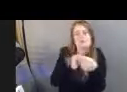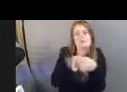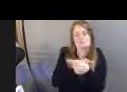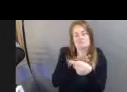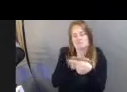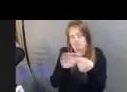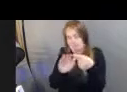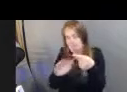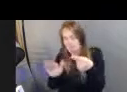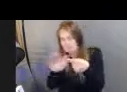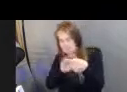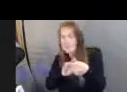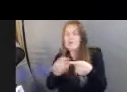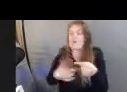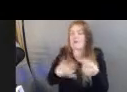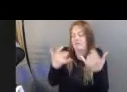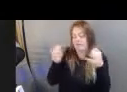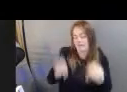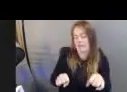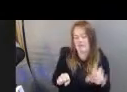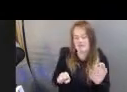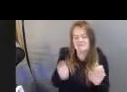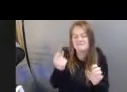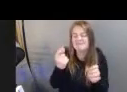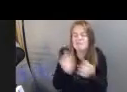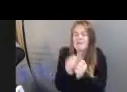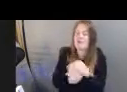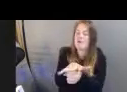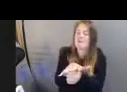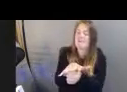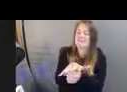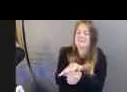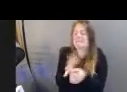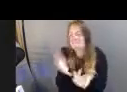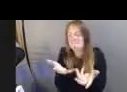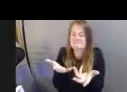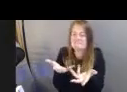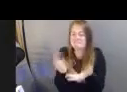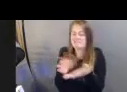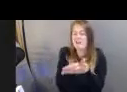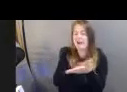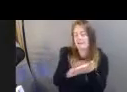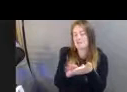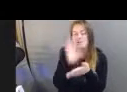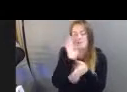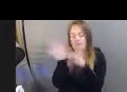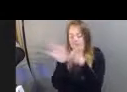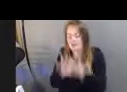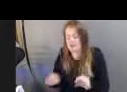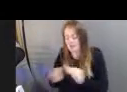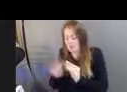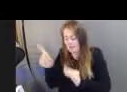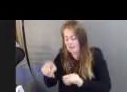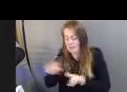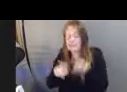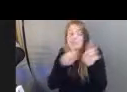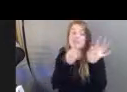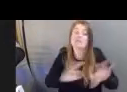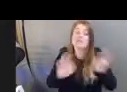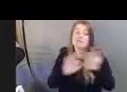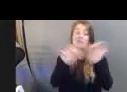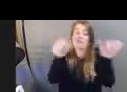and feel those things. Now, of course, with COVID, I'm going to get into hygiene a little bit later. Of course, it's important to make sure that we're keeping the